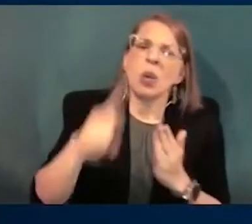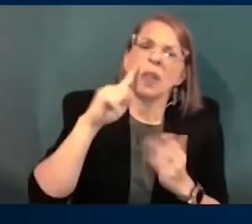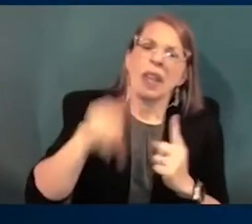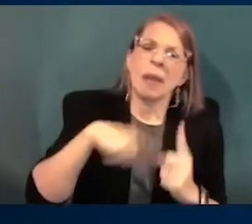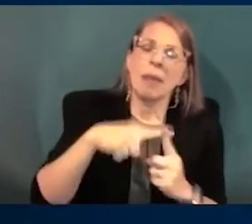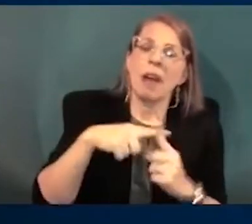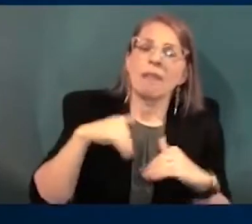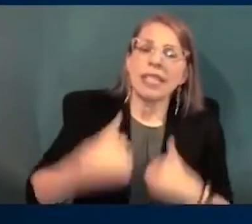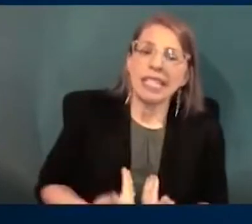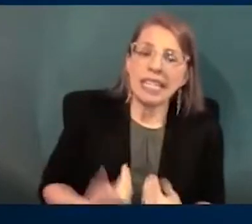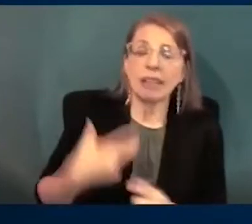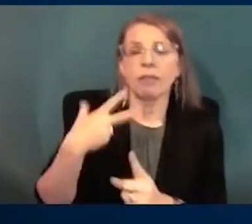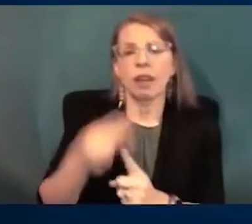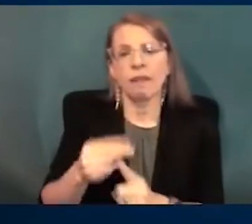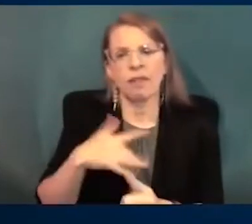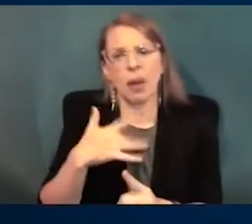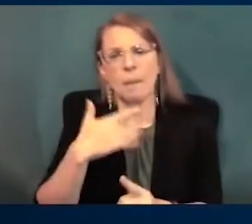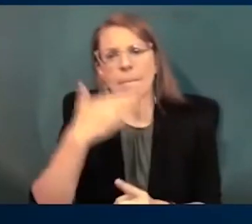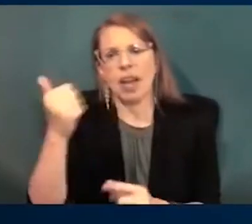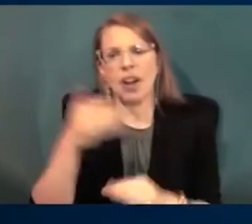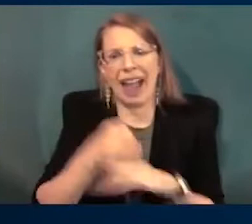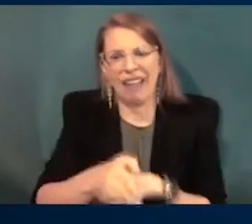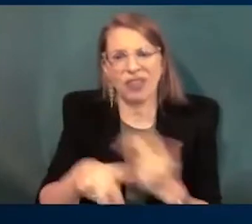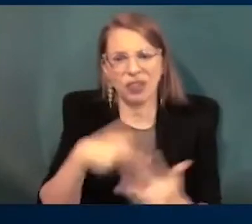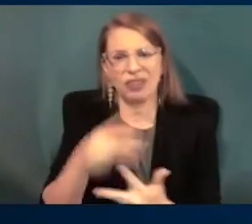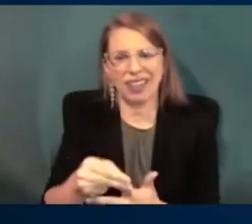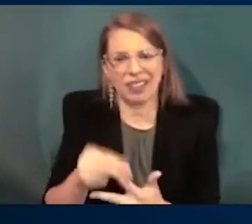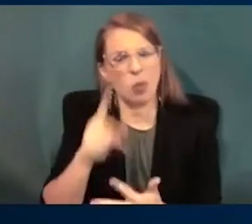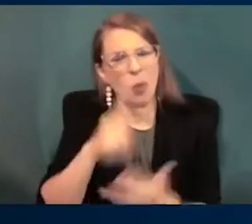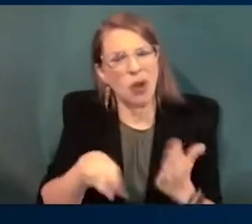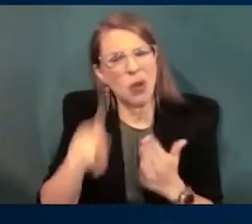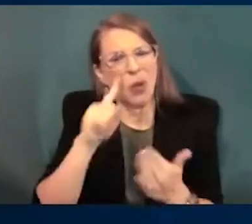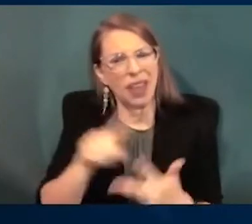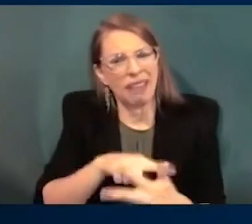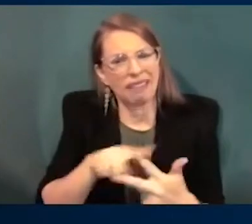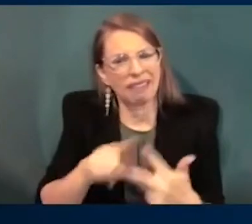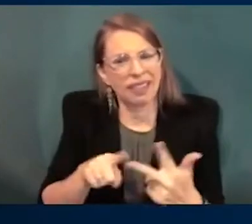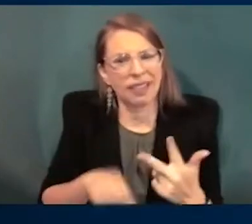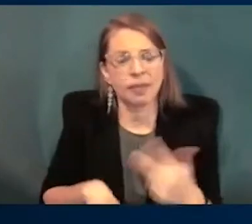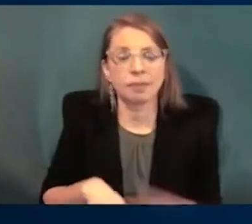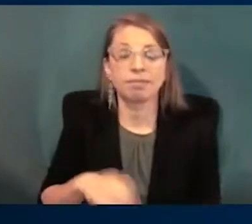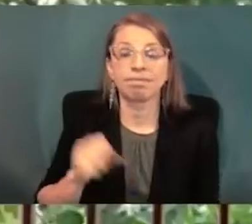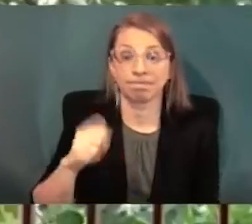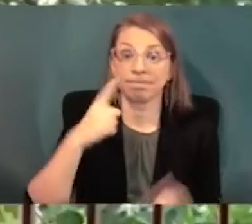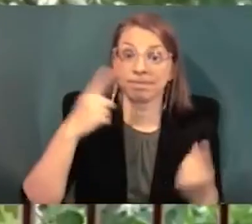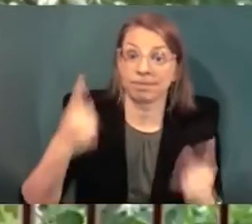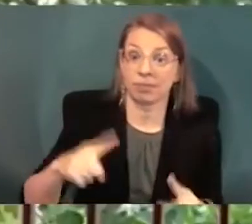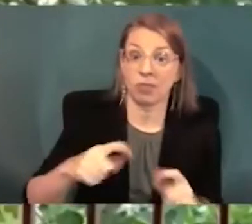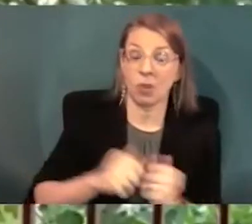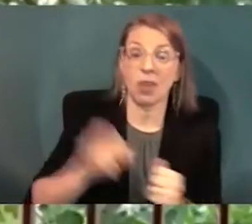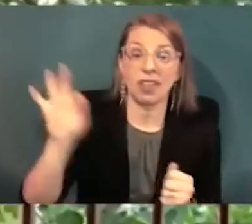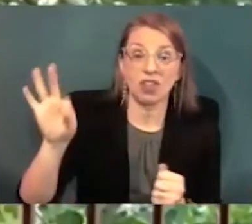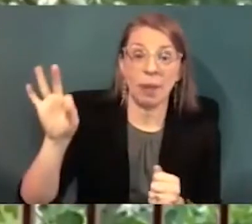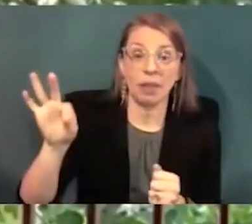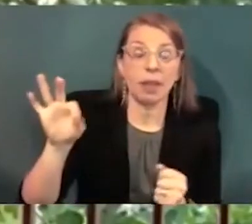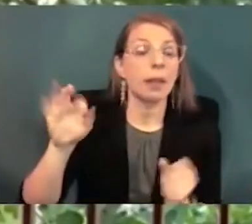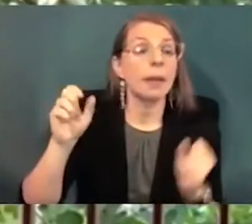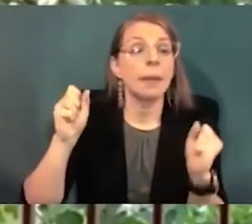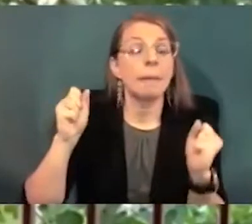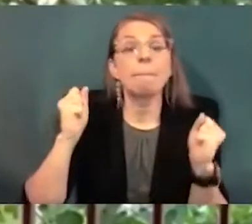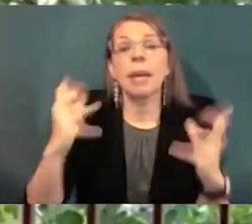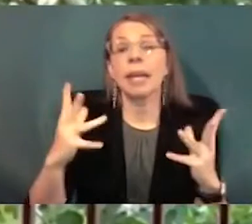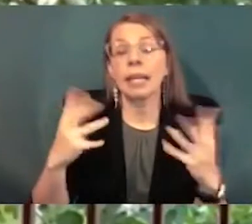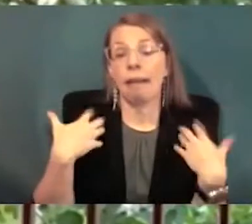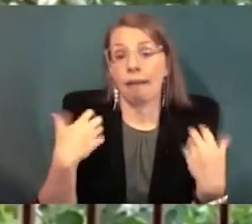better from long haul even after vaccination? Yeah, I agree with the chaplain. A lot of healthy